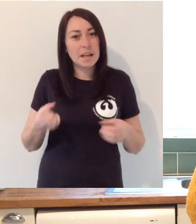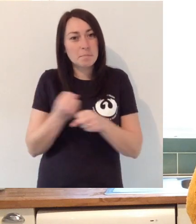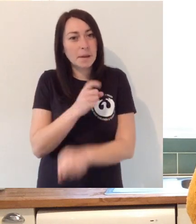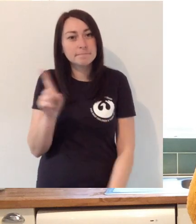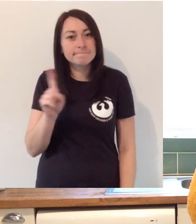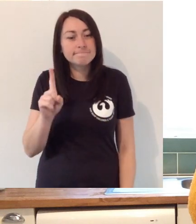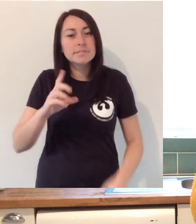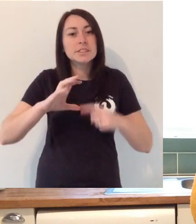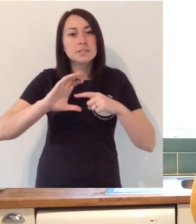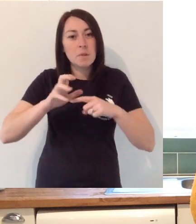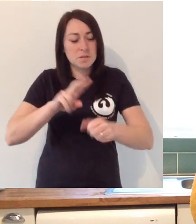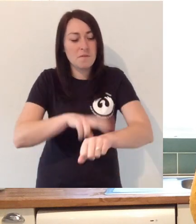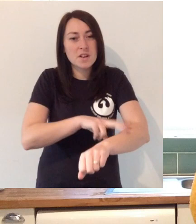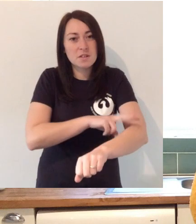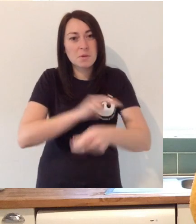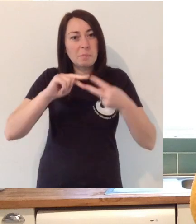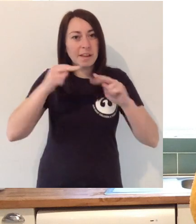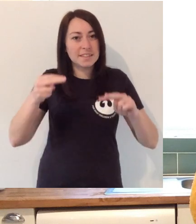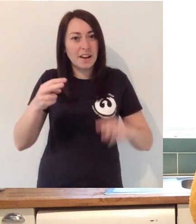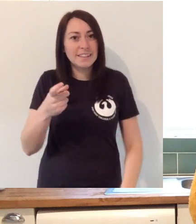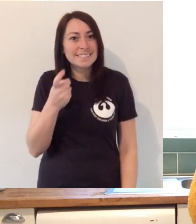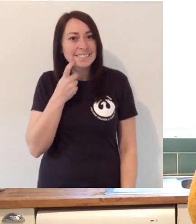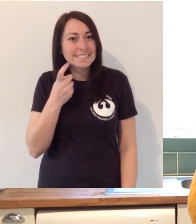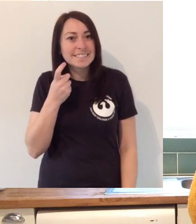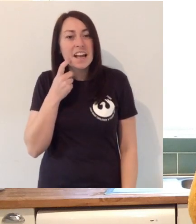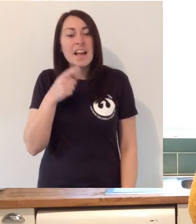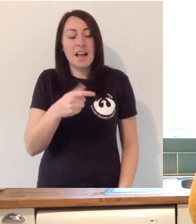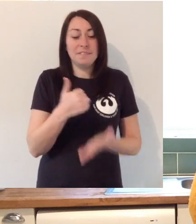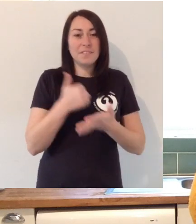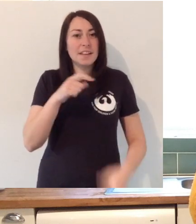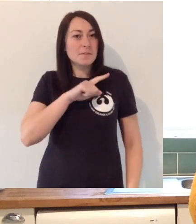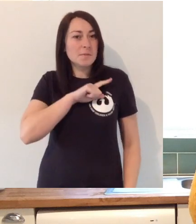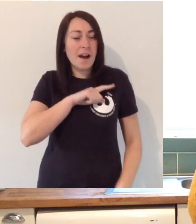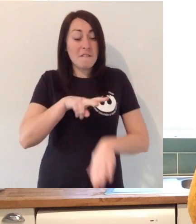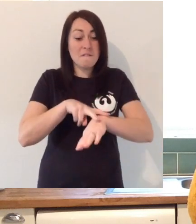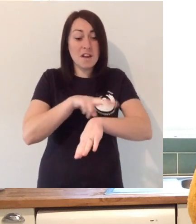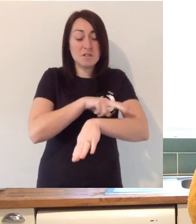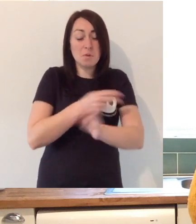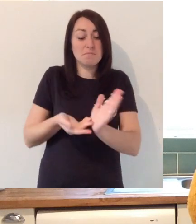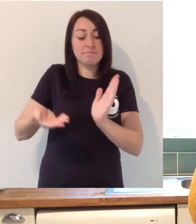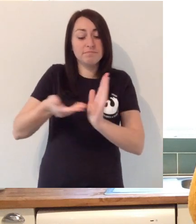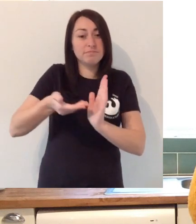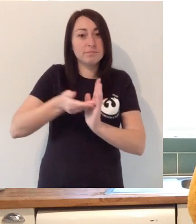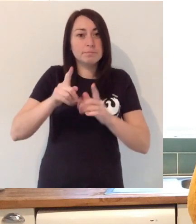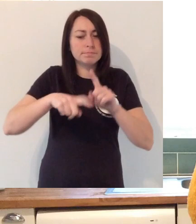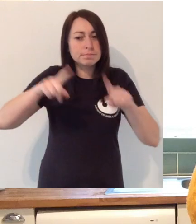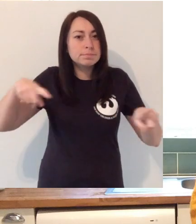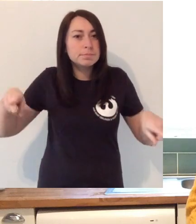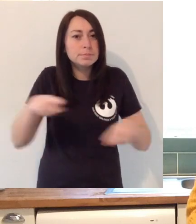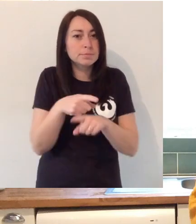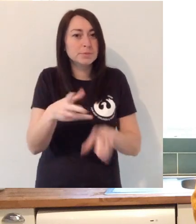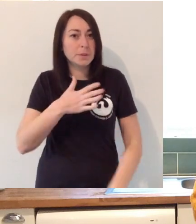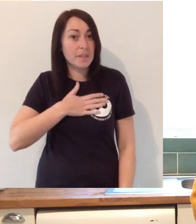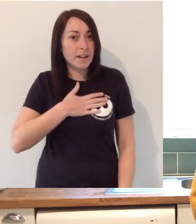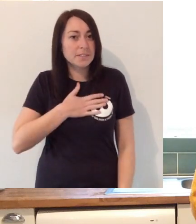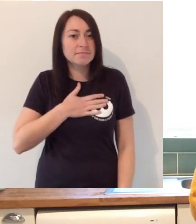today we're making tomato and vegetable pasta. It's super easy and it's great because you can add whatever vegetables you would like to it. The first thing we're going to do is